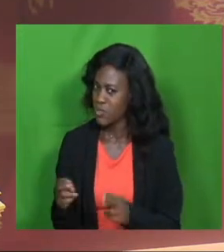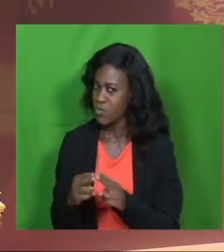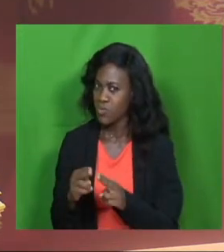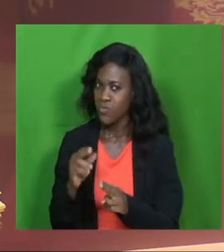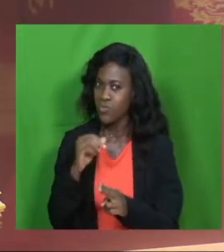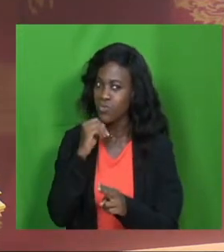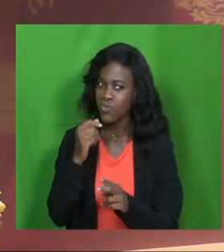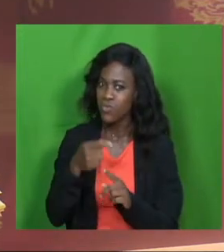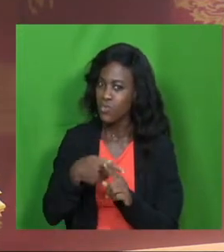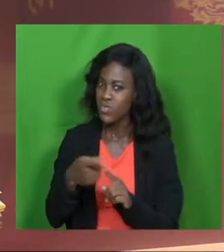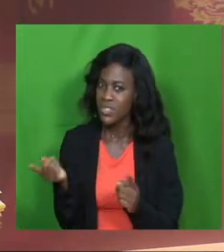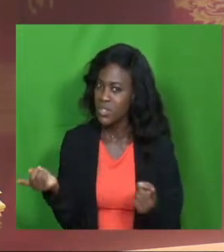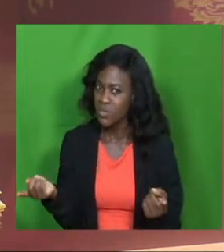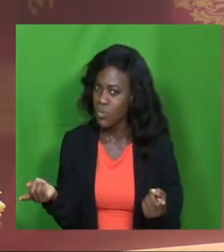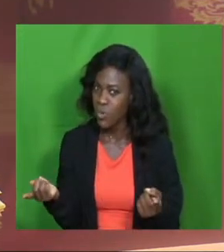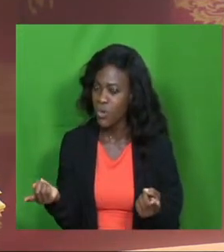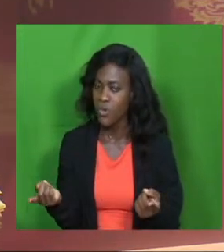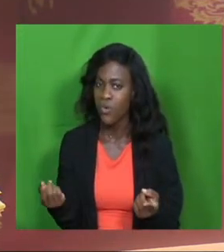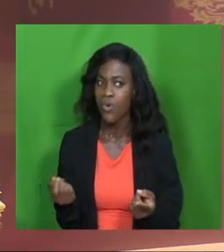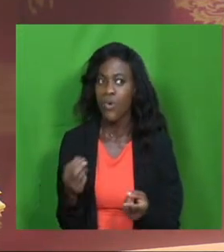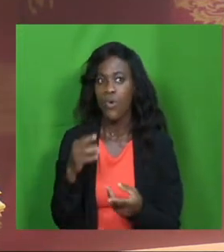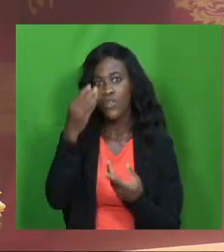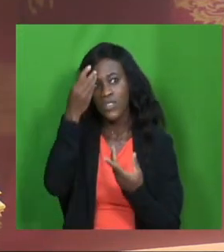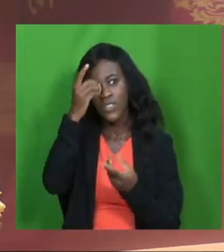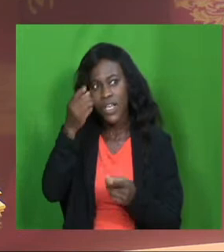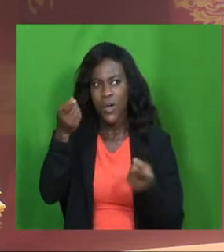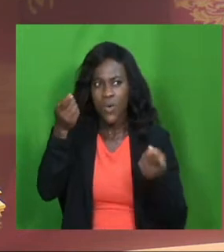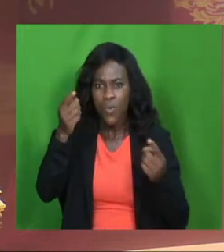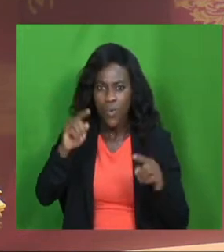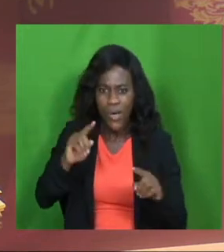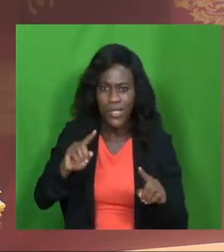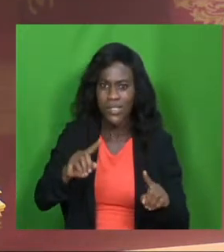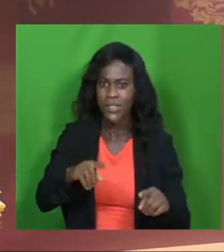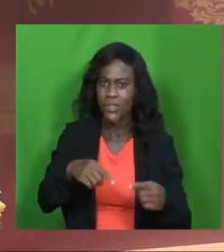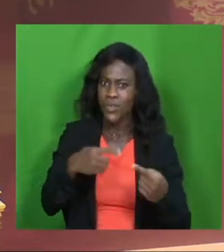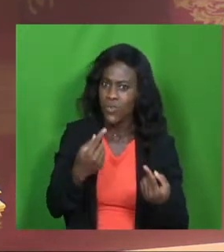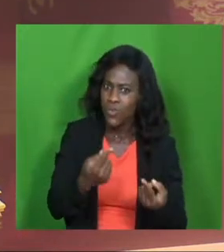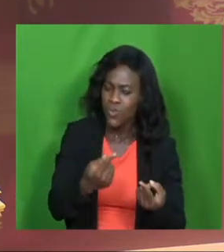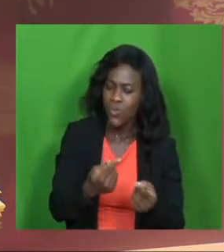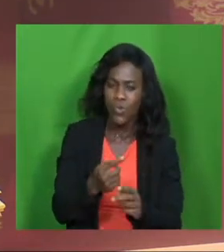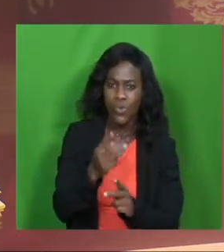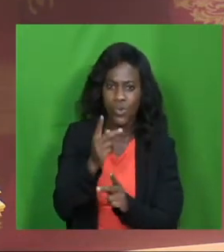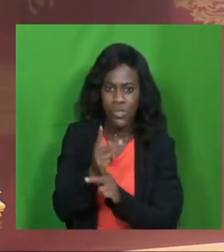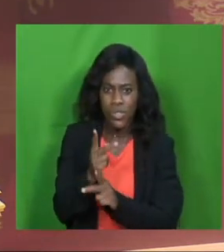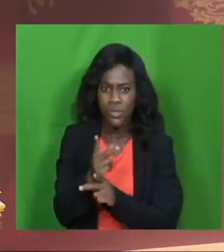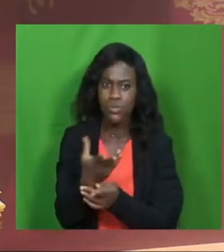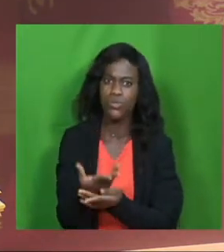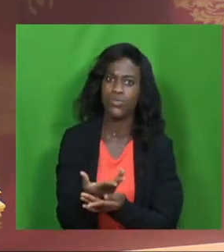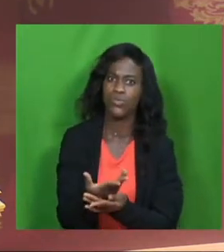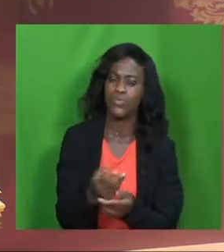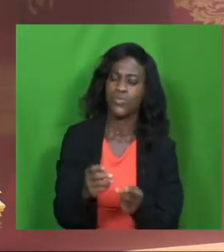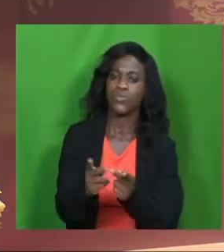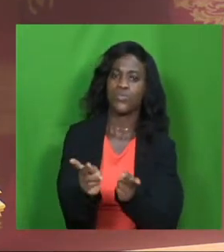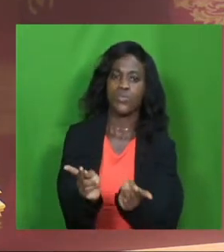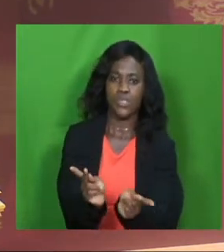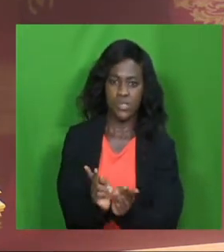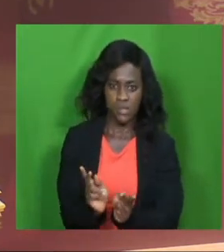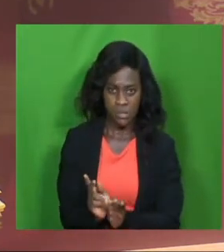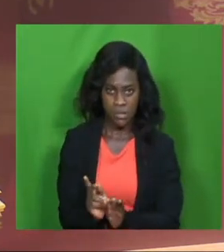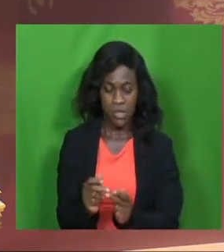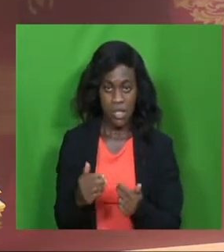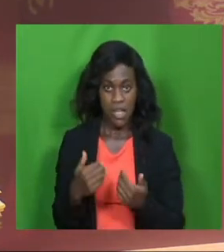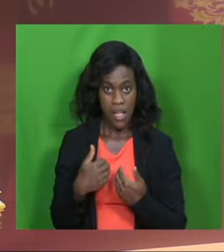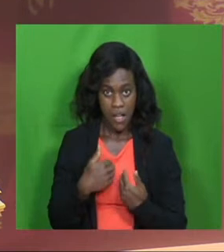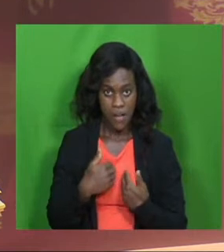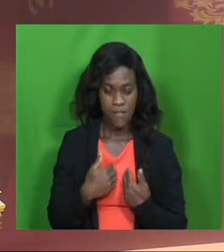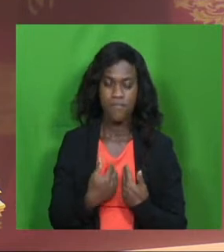take you to just decide when and how to maintain it. So there is a maintenance manual that is prepared for all